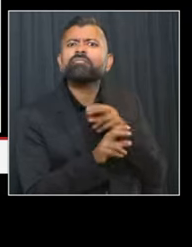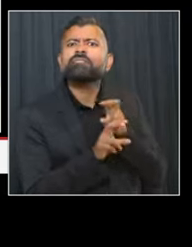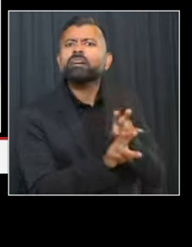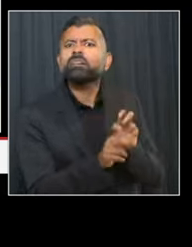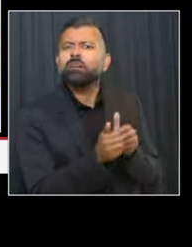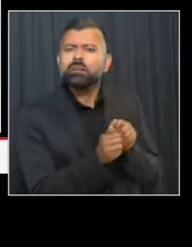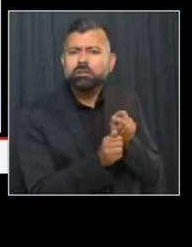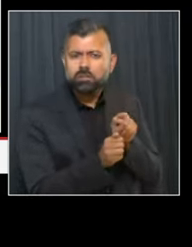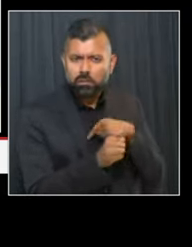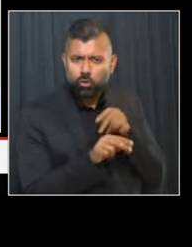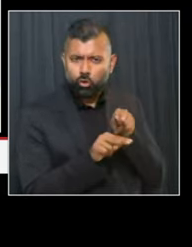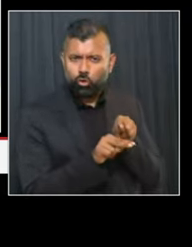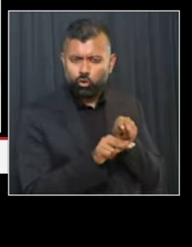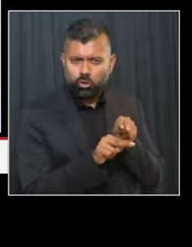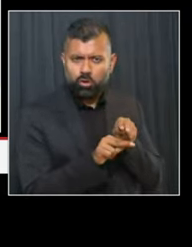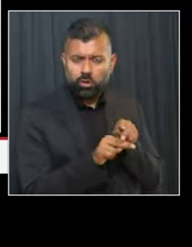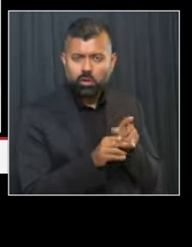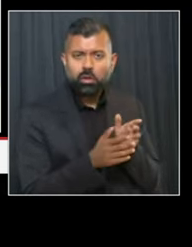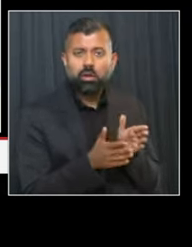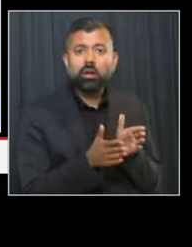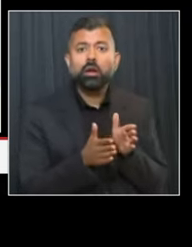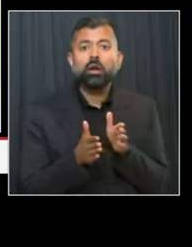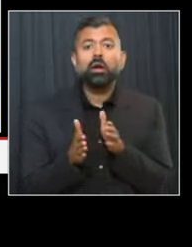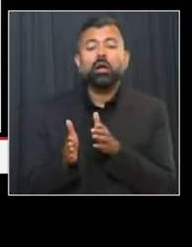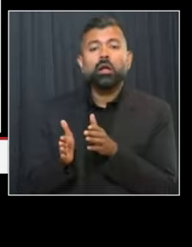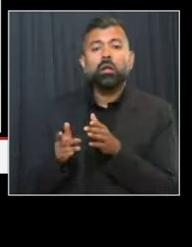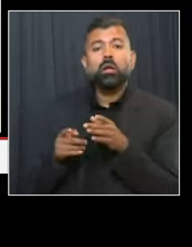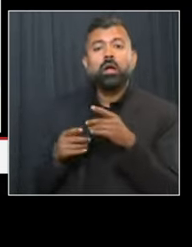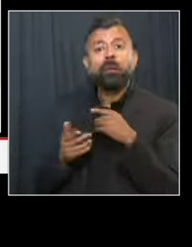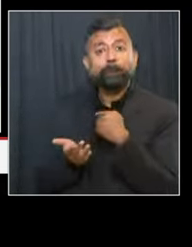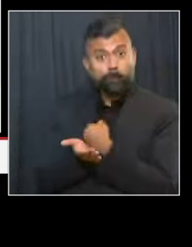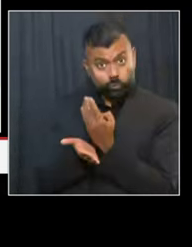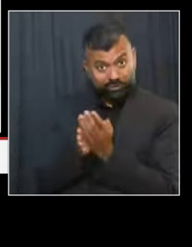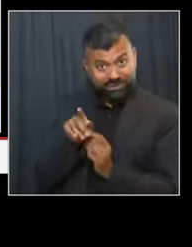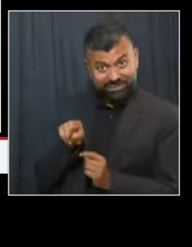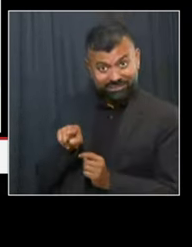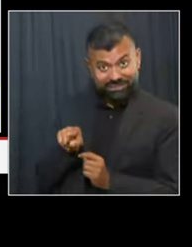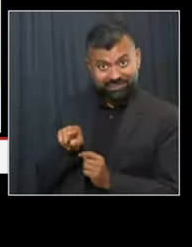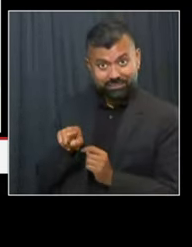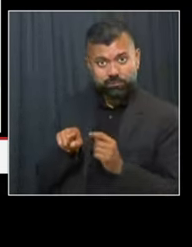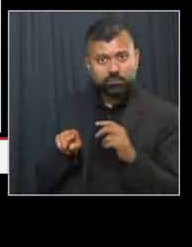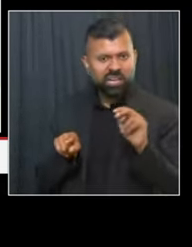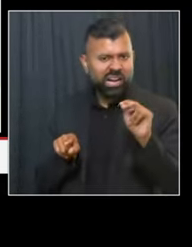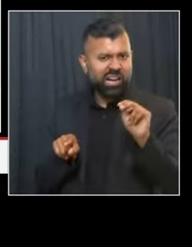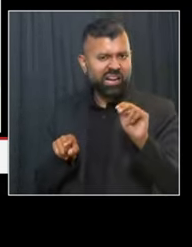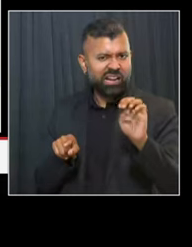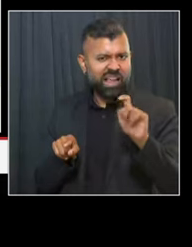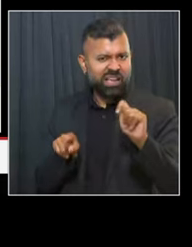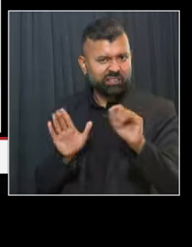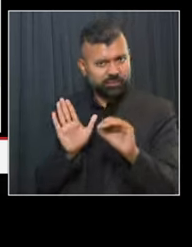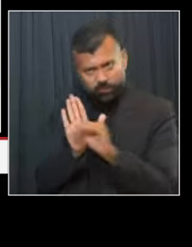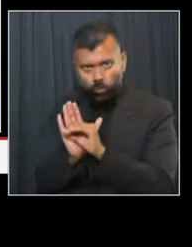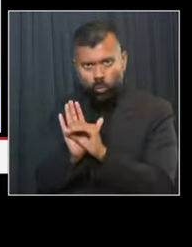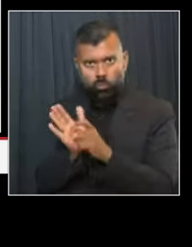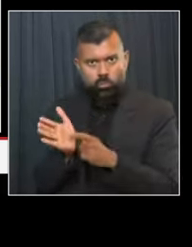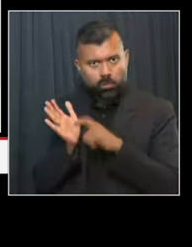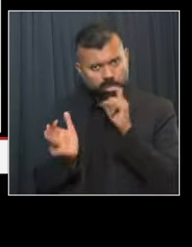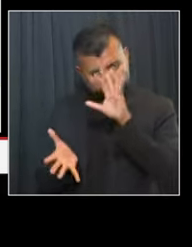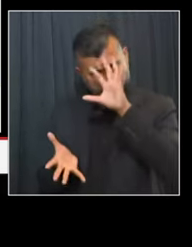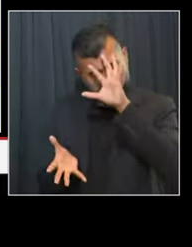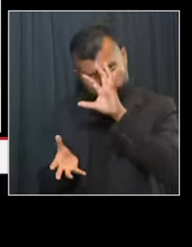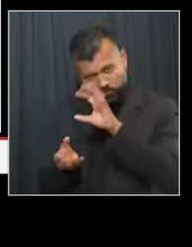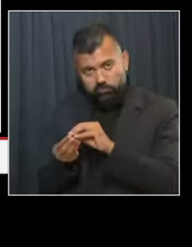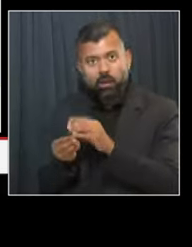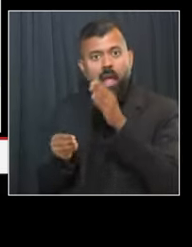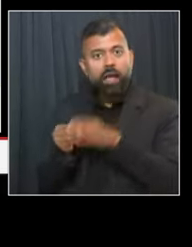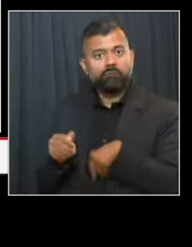plan some of the BEPS and net zero requirements, parking requirements. We have